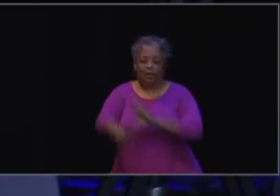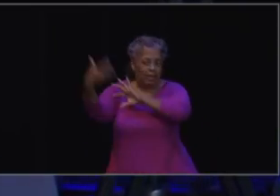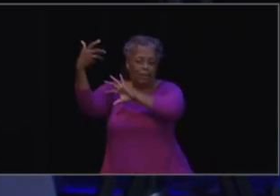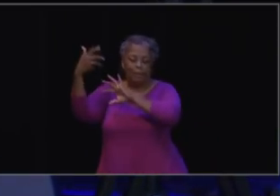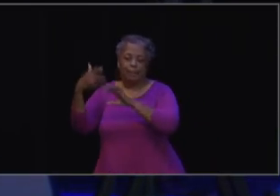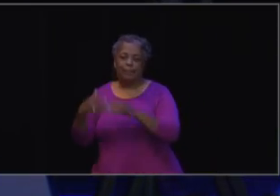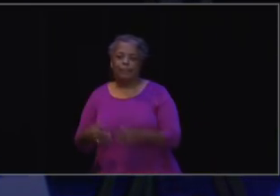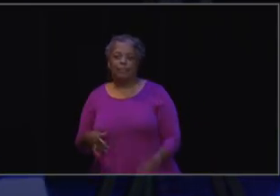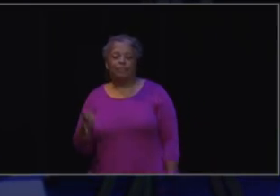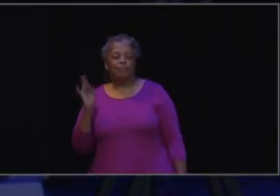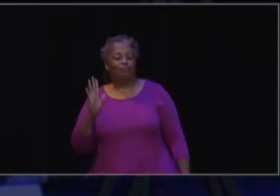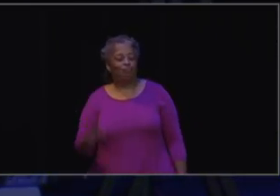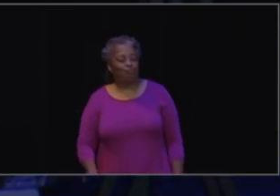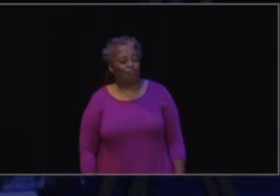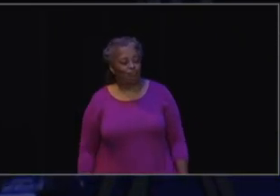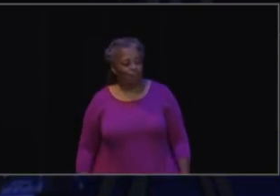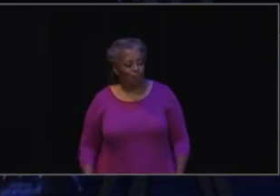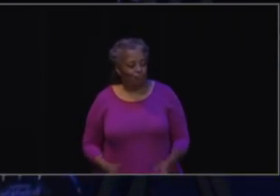Woo!